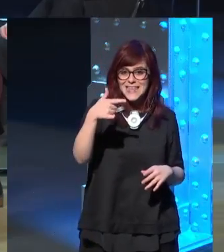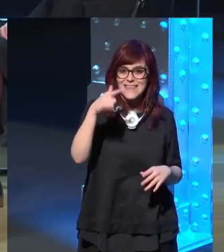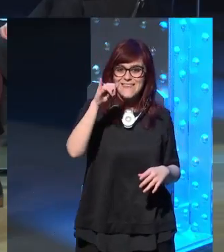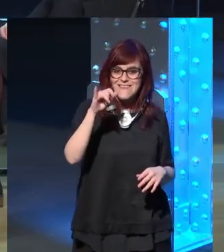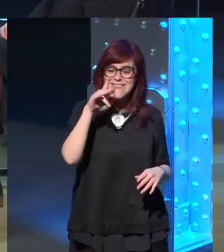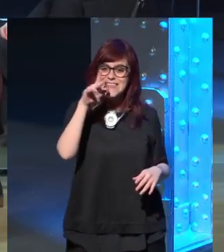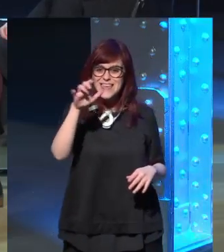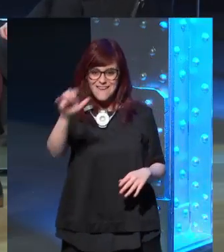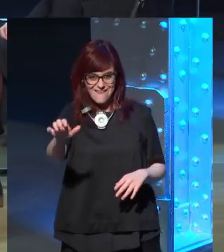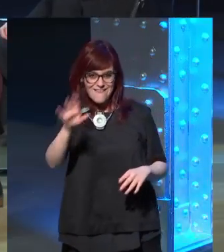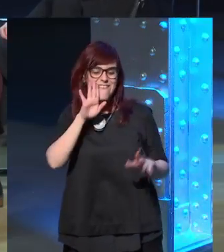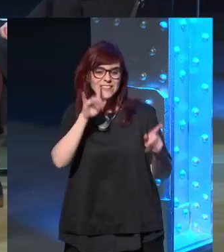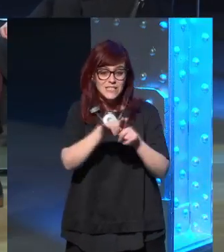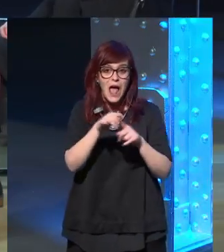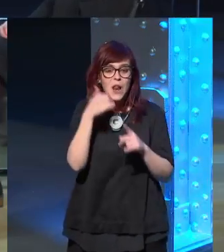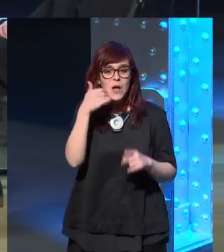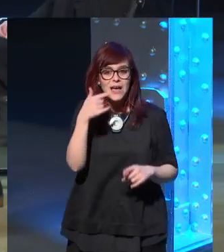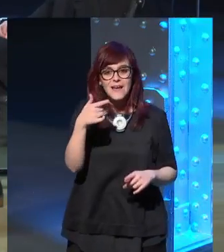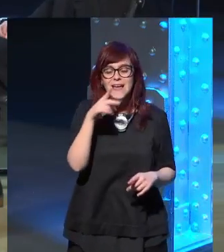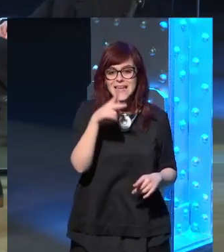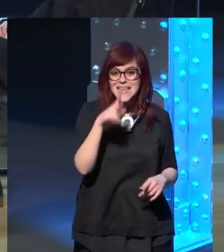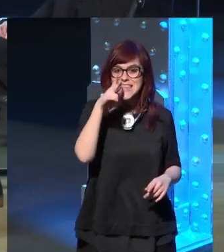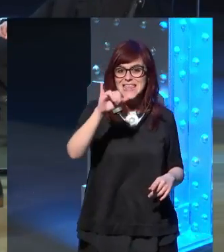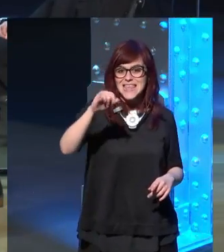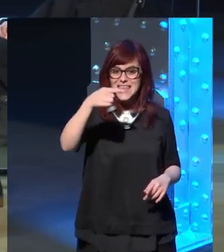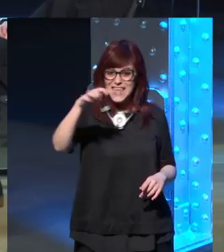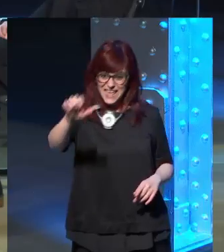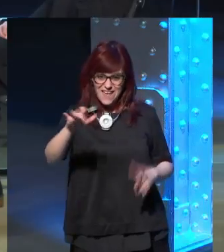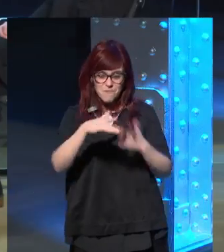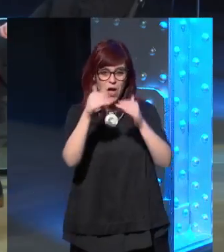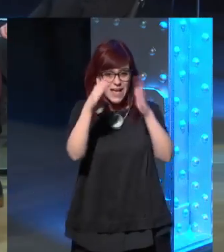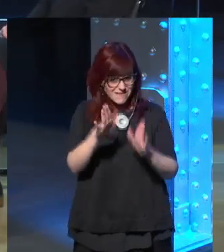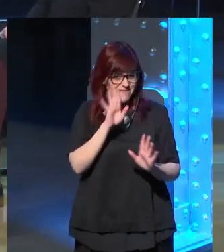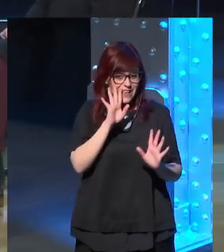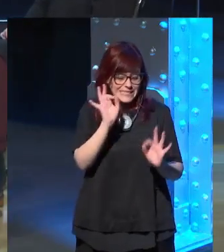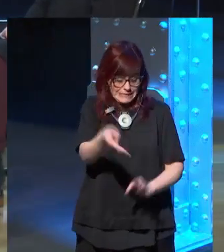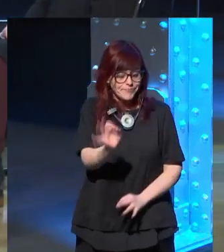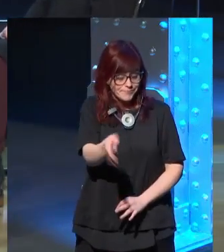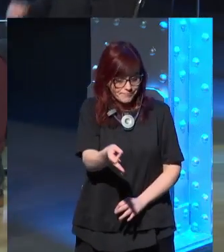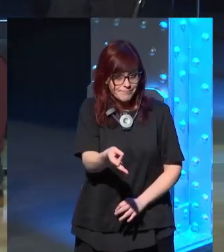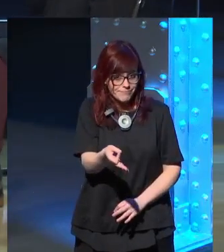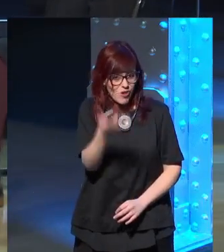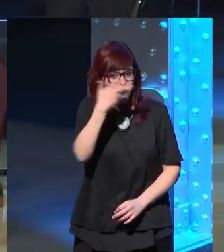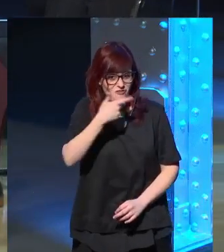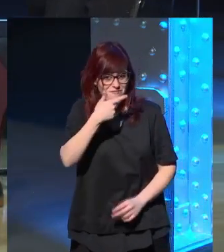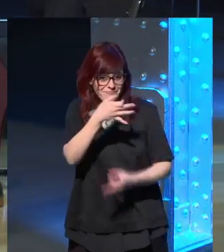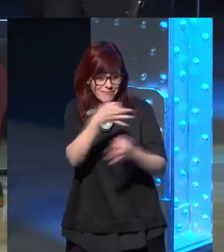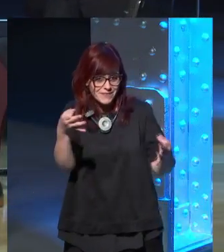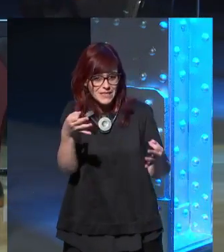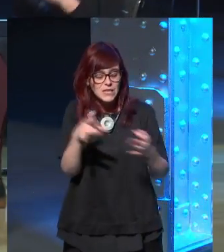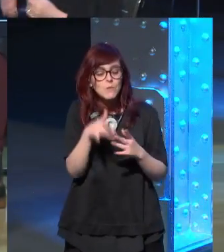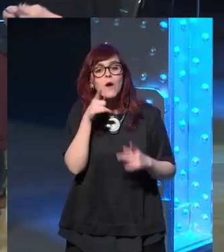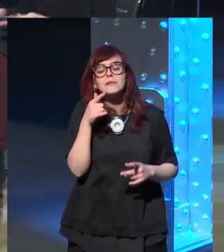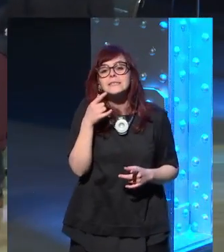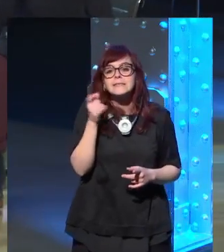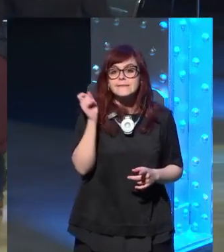hygge at home, which is something very advisable to do. What always